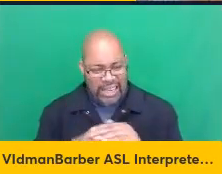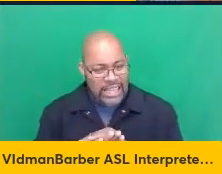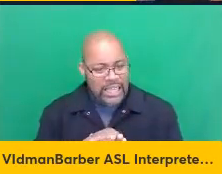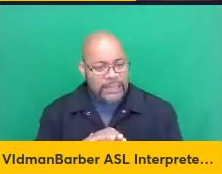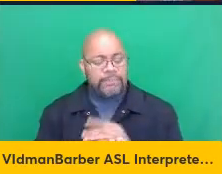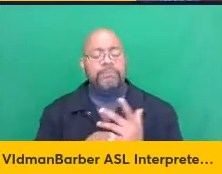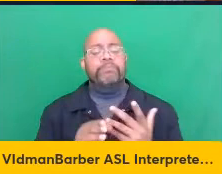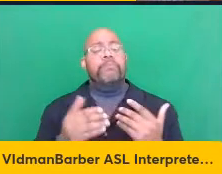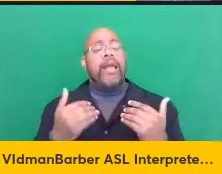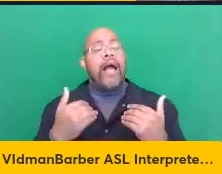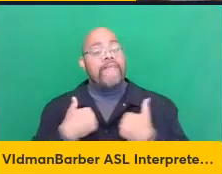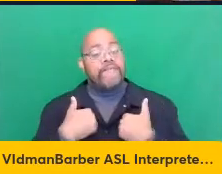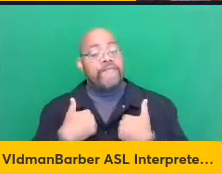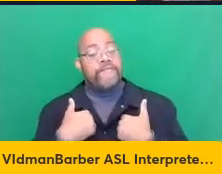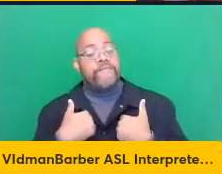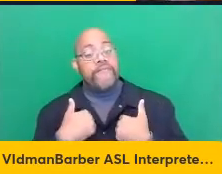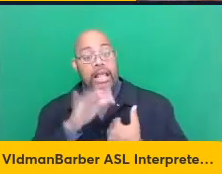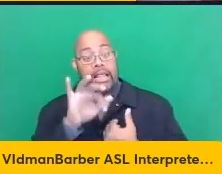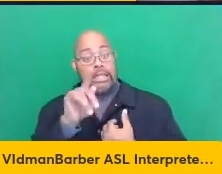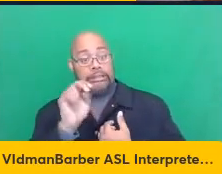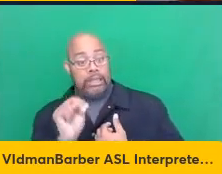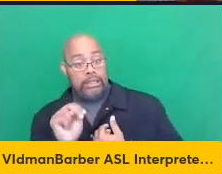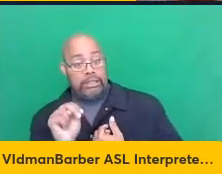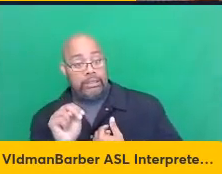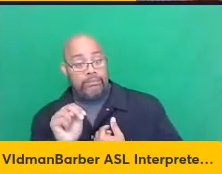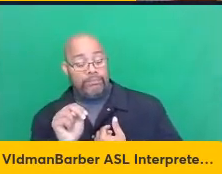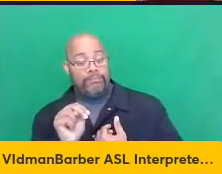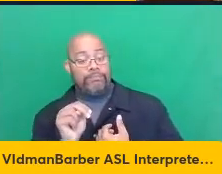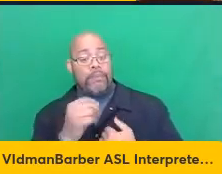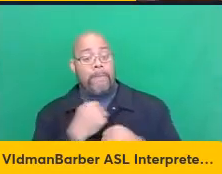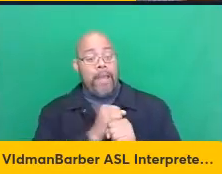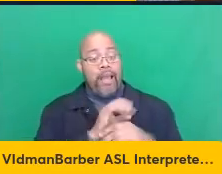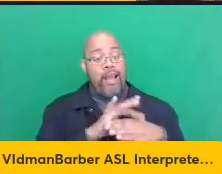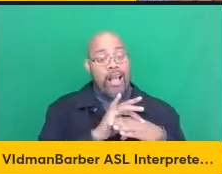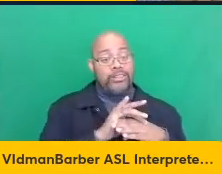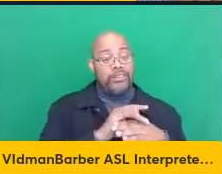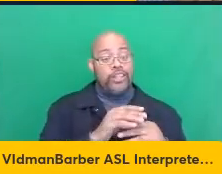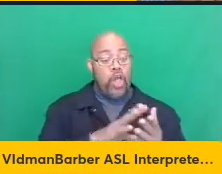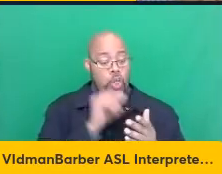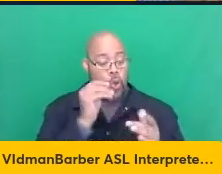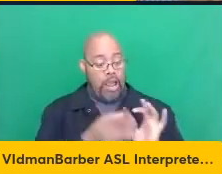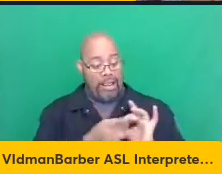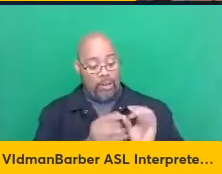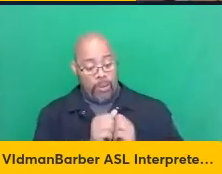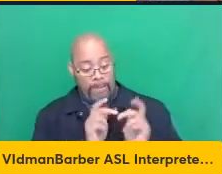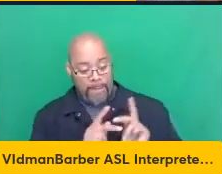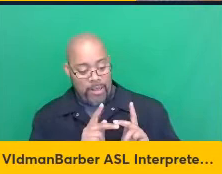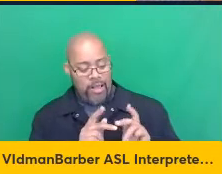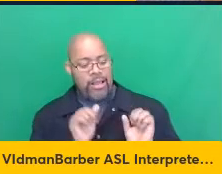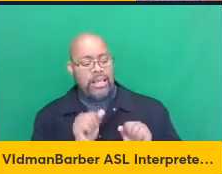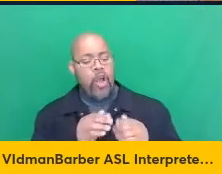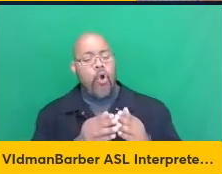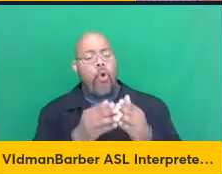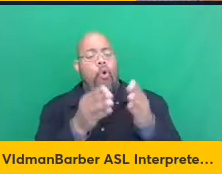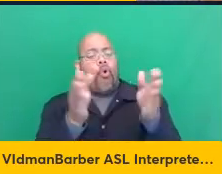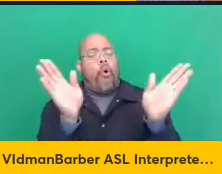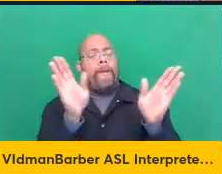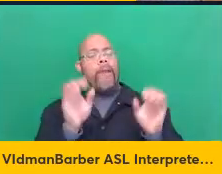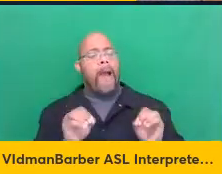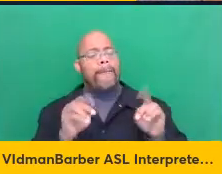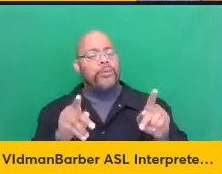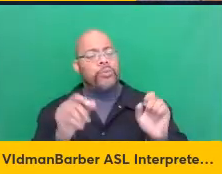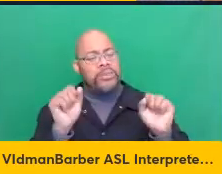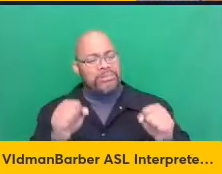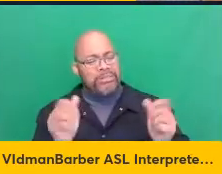go, having LinkedIn, creating content, learning and connecting with people can open up opportunities for you